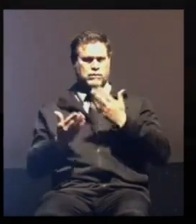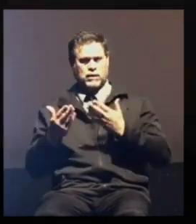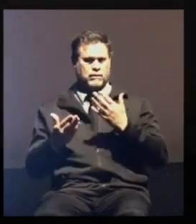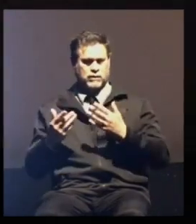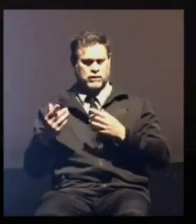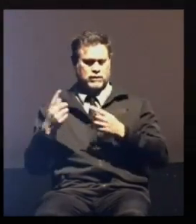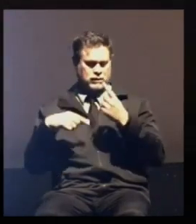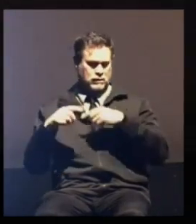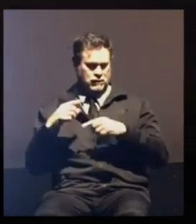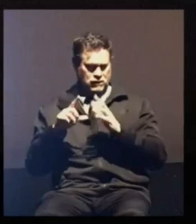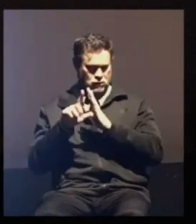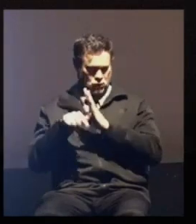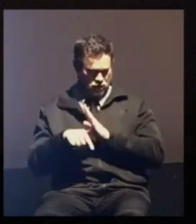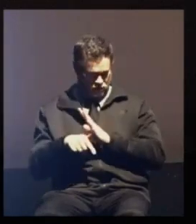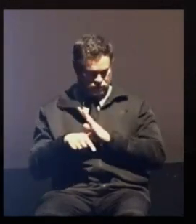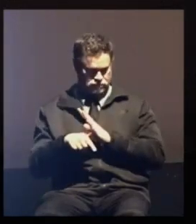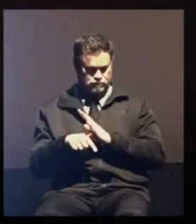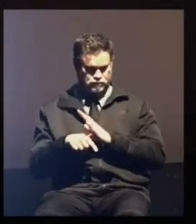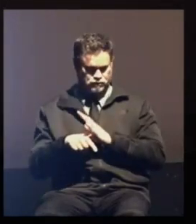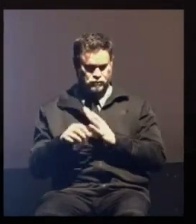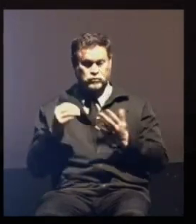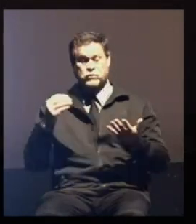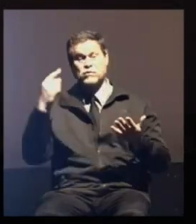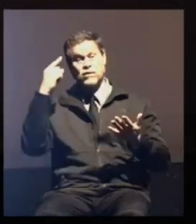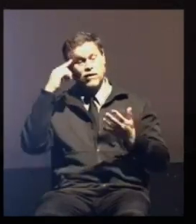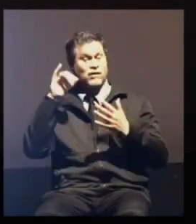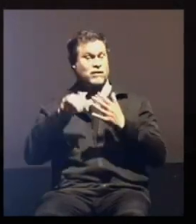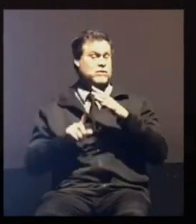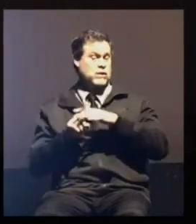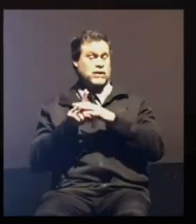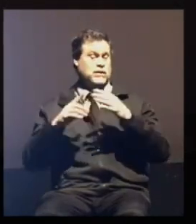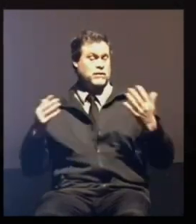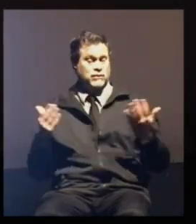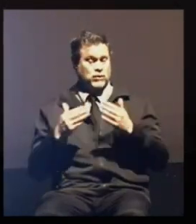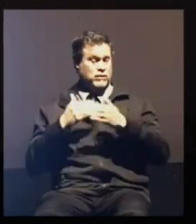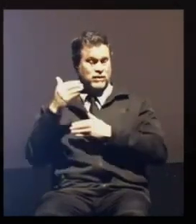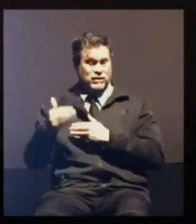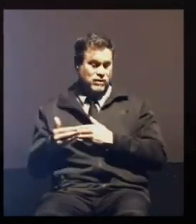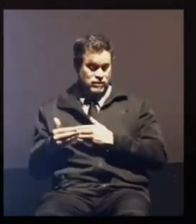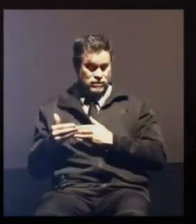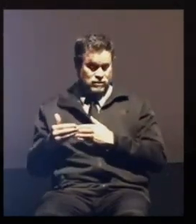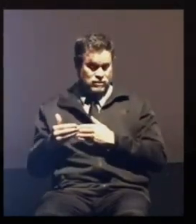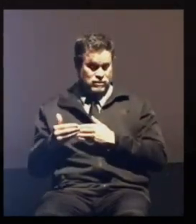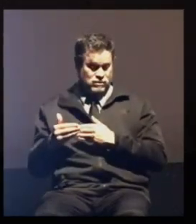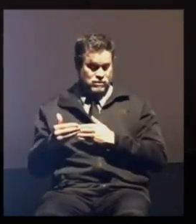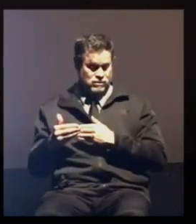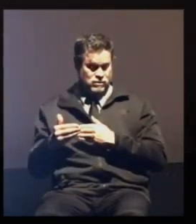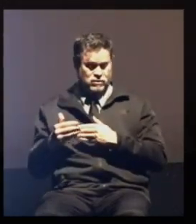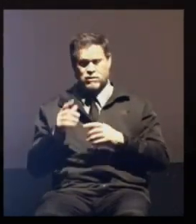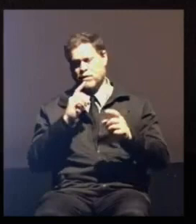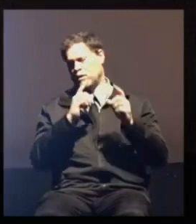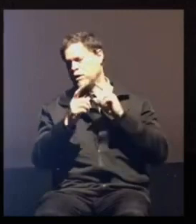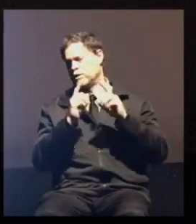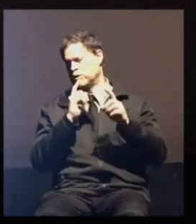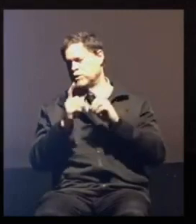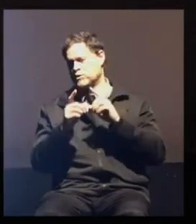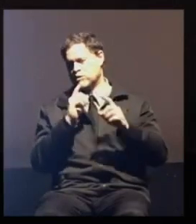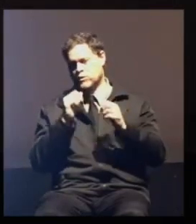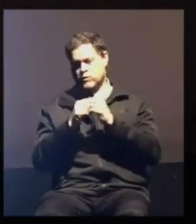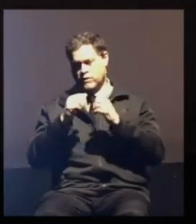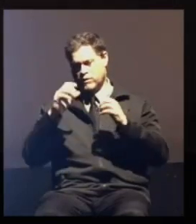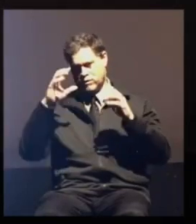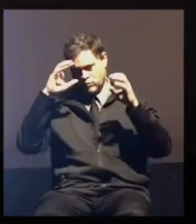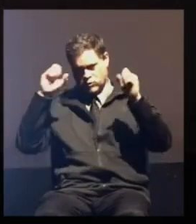a while. So I think that's how I ended up here. But then I talked to